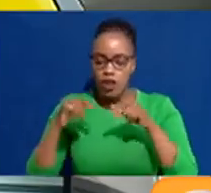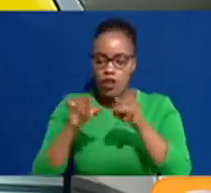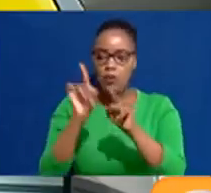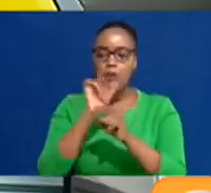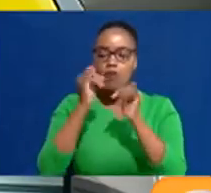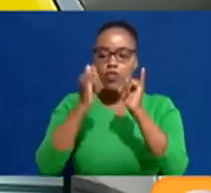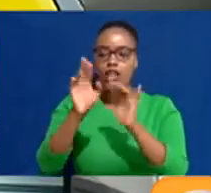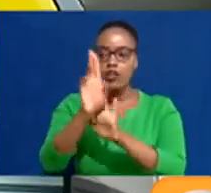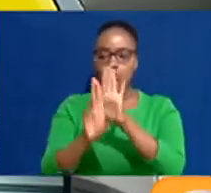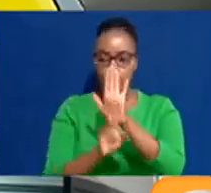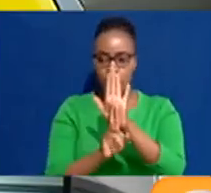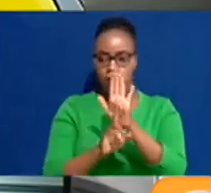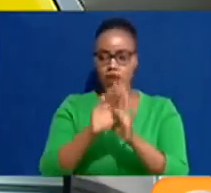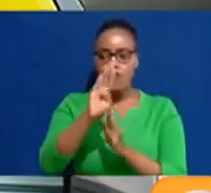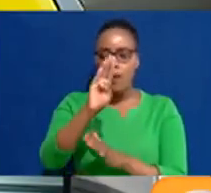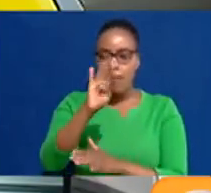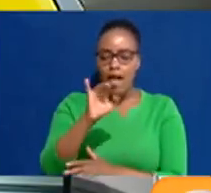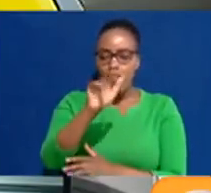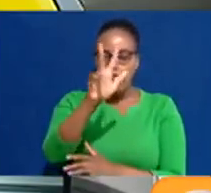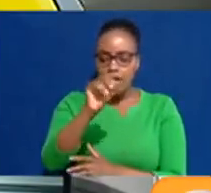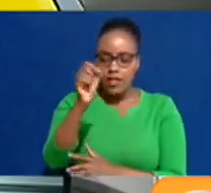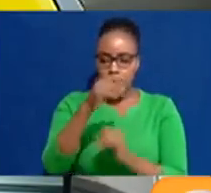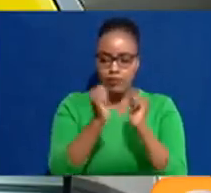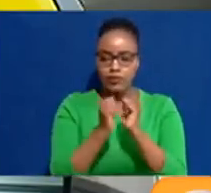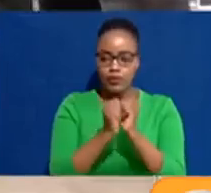the new regulations by the 30th of October.